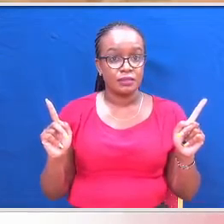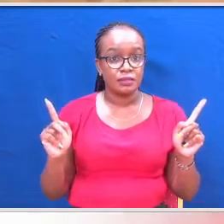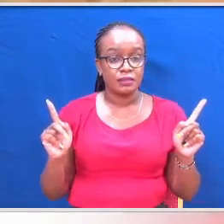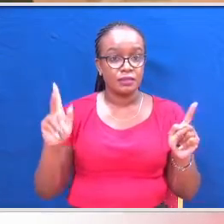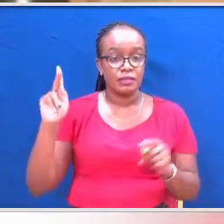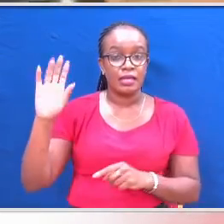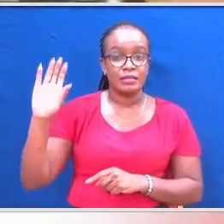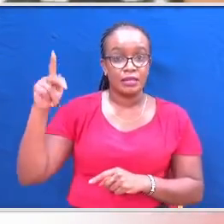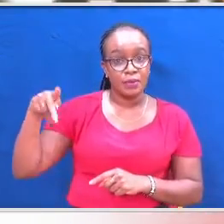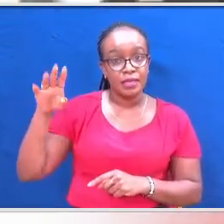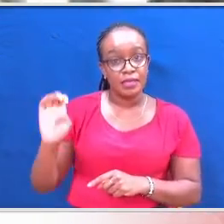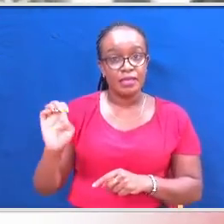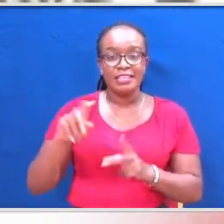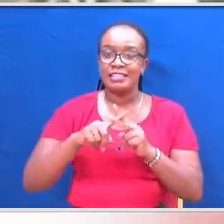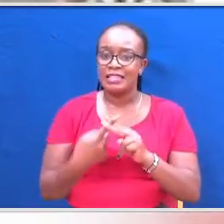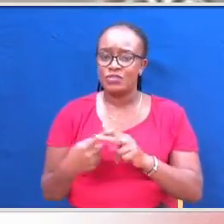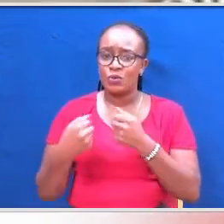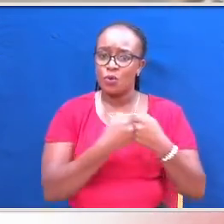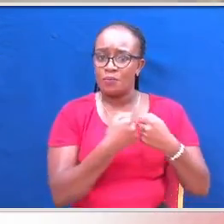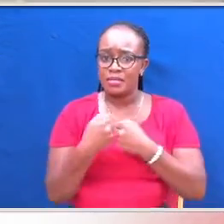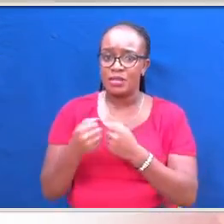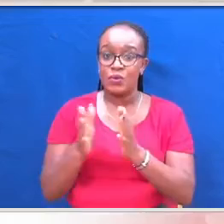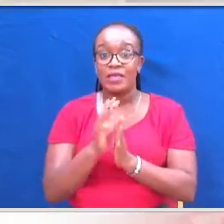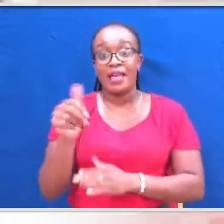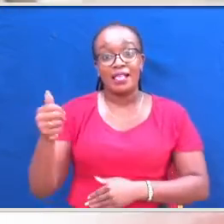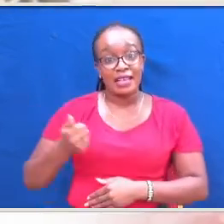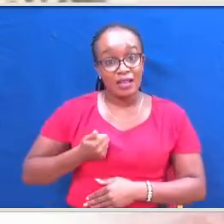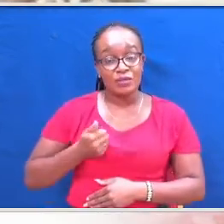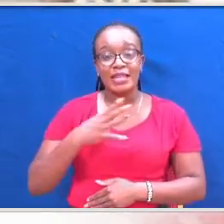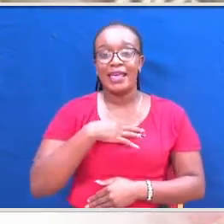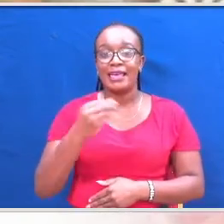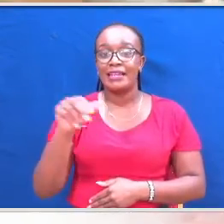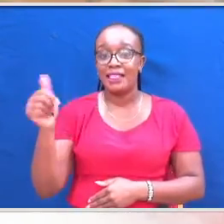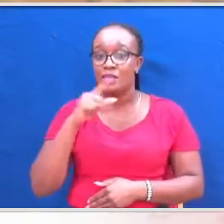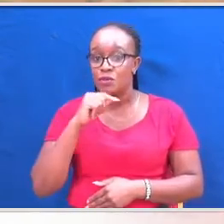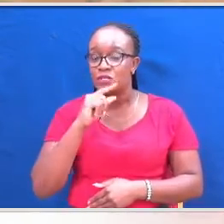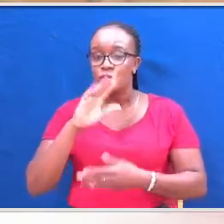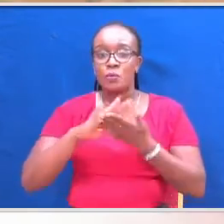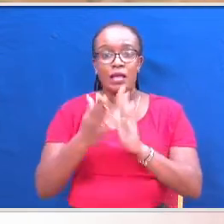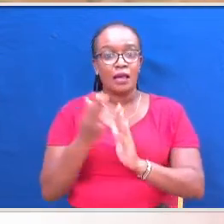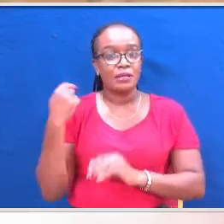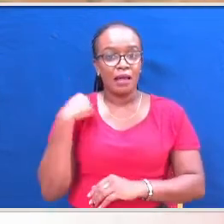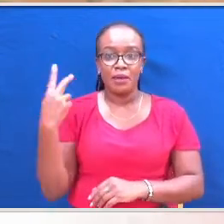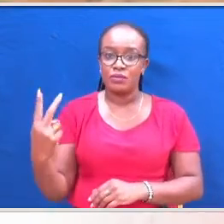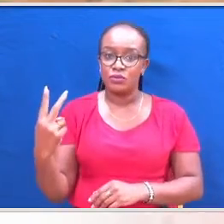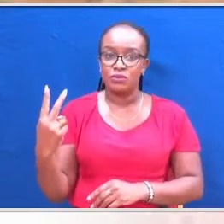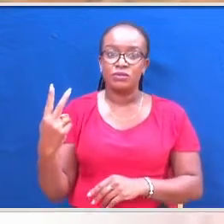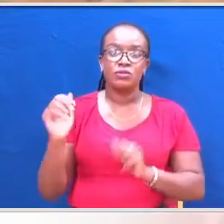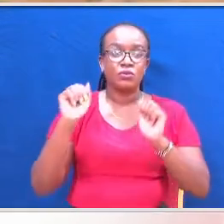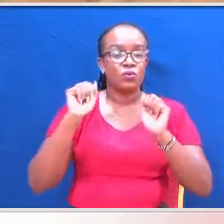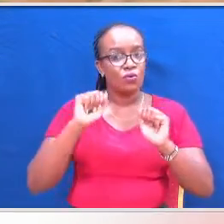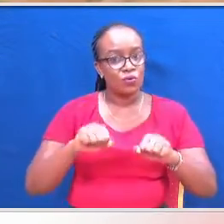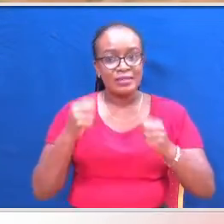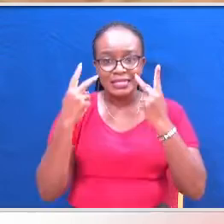KCP kuanza alikuwa anashindana na wasichana wengine, wafulana wengine, anakuja namba mbili, unaona akilia resource